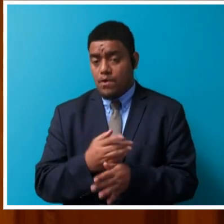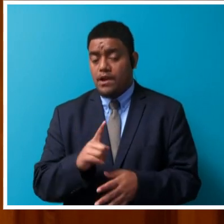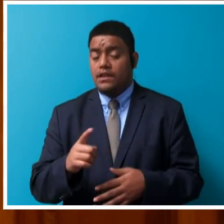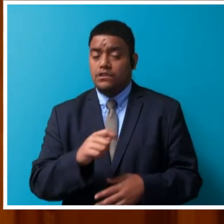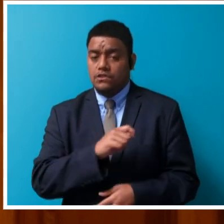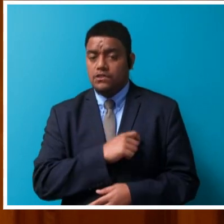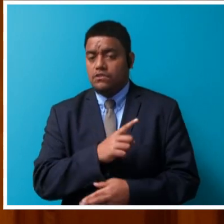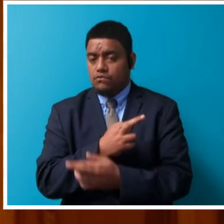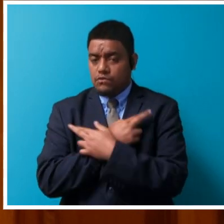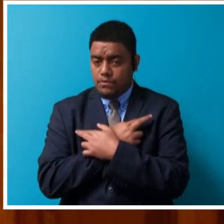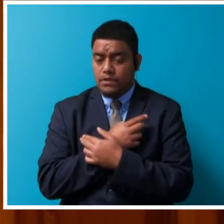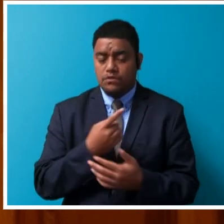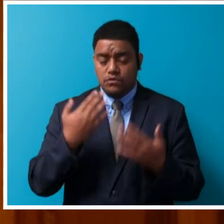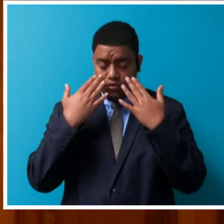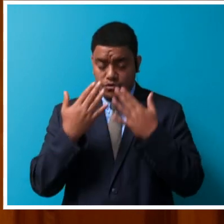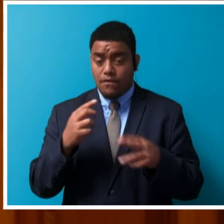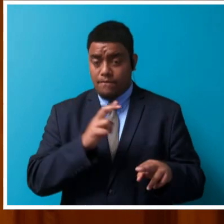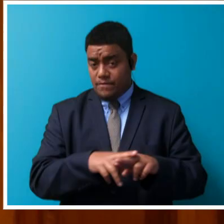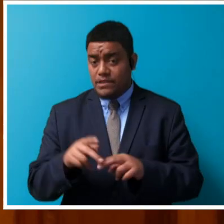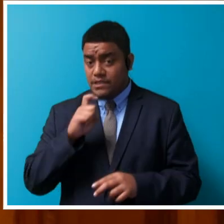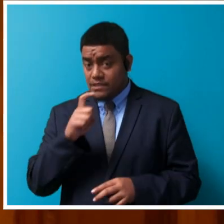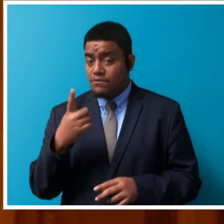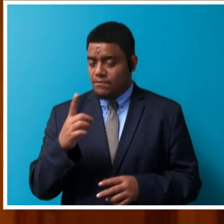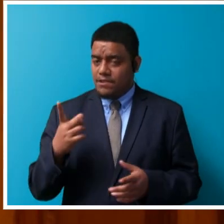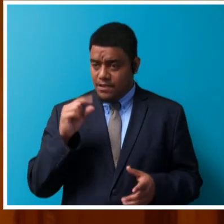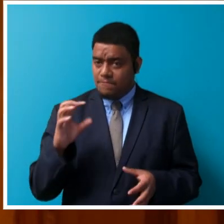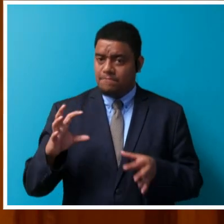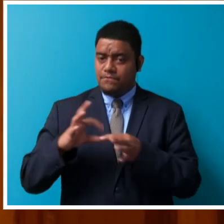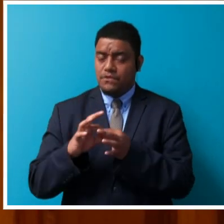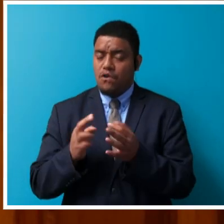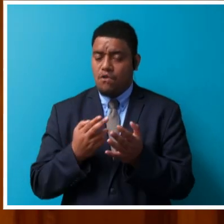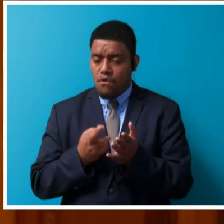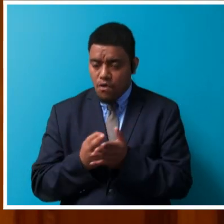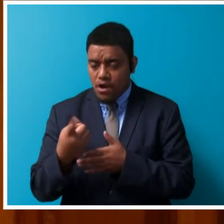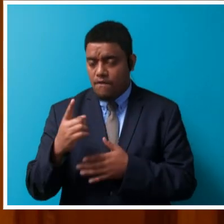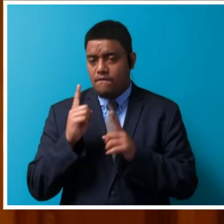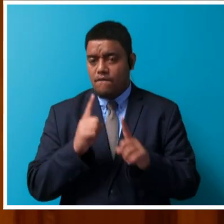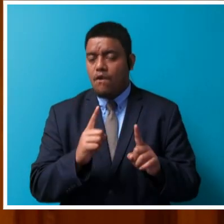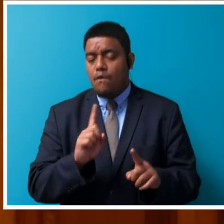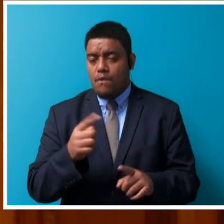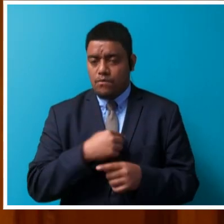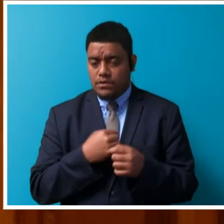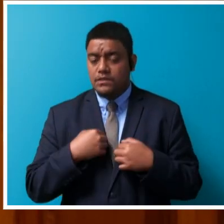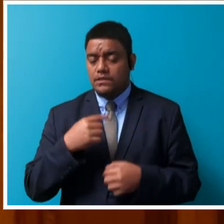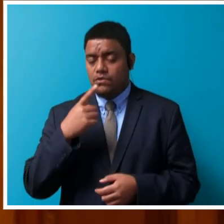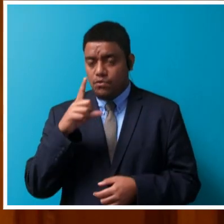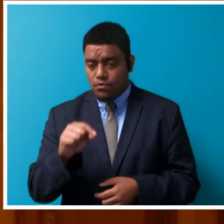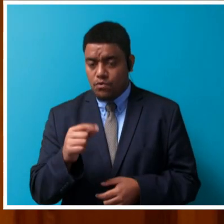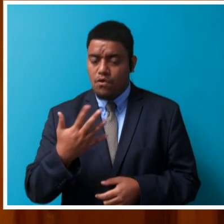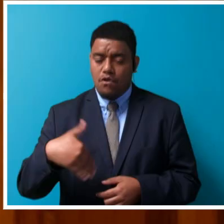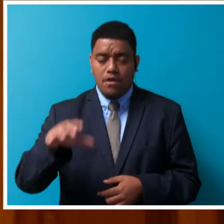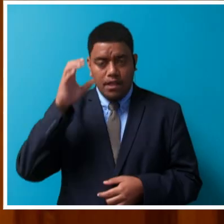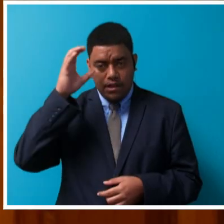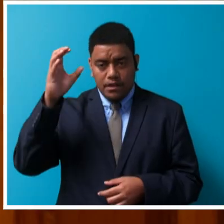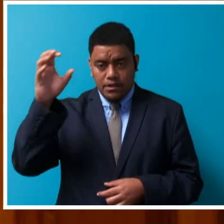has demonstrated that Fiji is a reliable partner that honors its commitments, engages constructively with all countries,